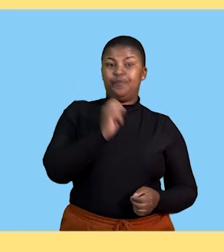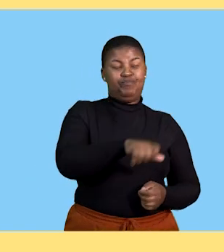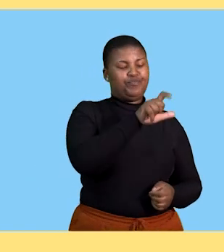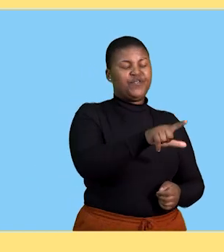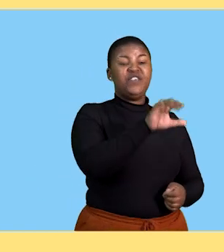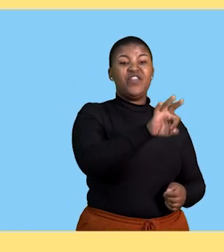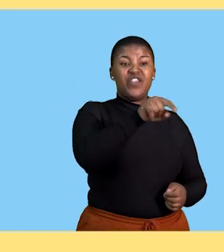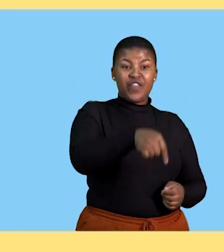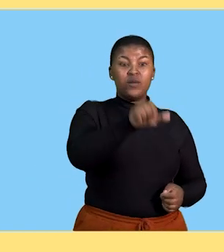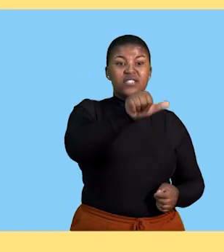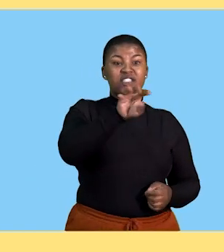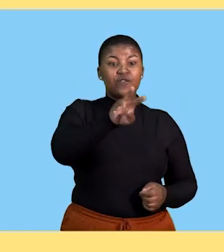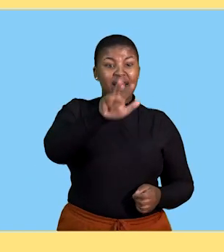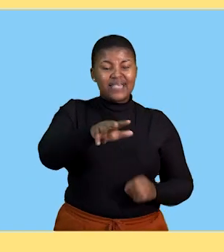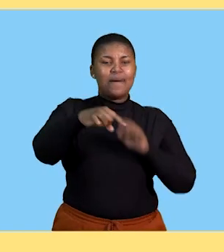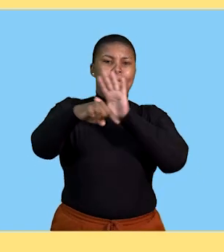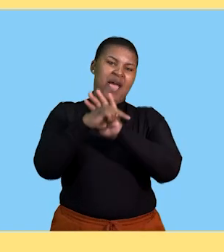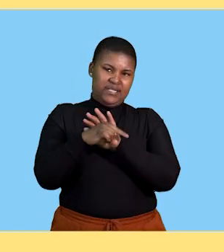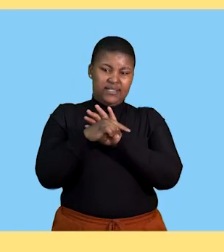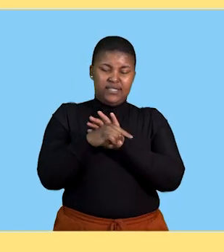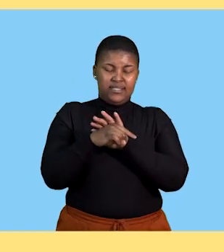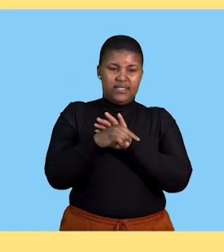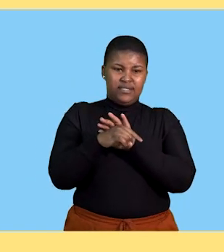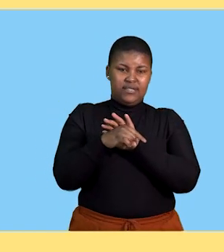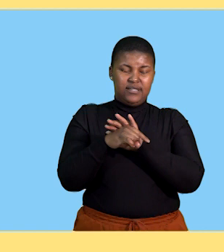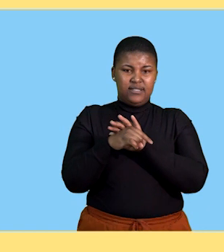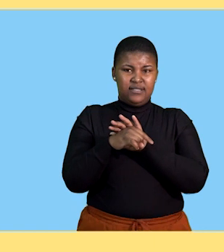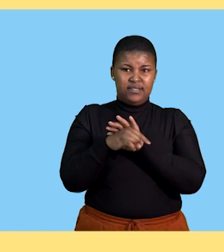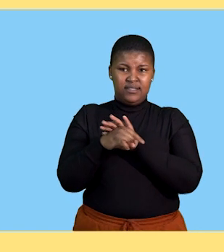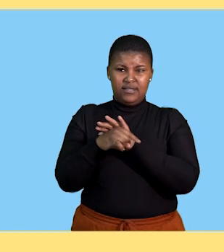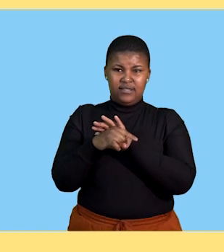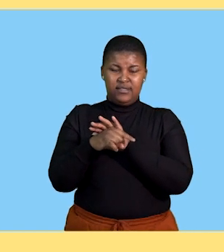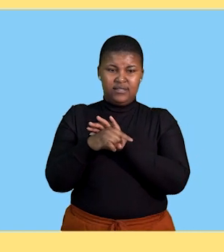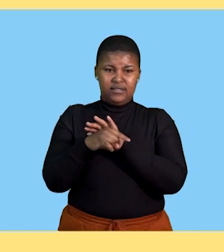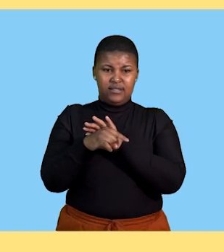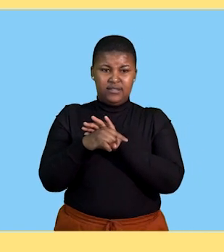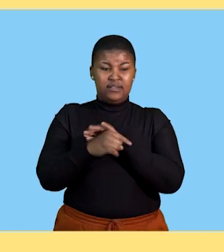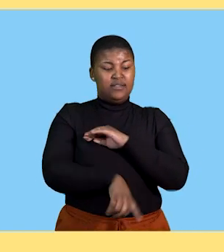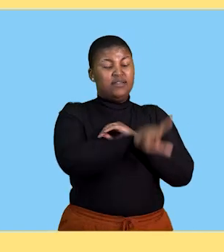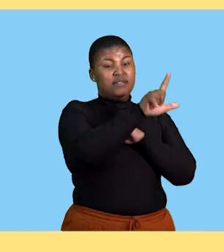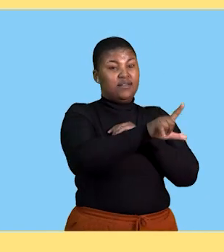your 73,648 minus, take your calculators and punch these figures.